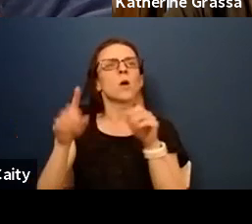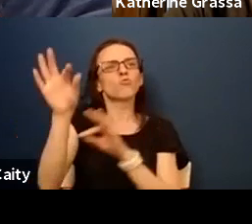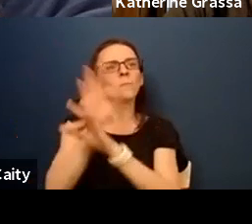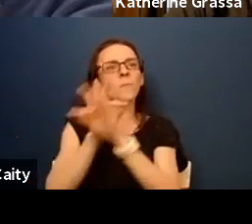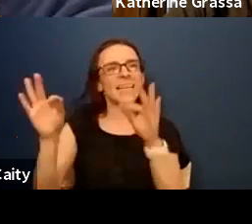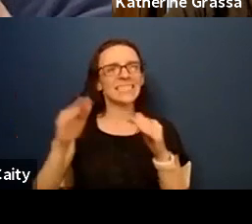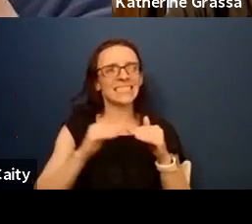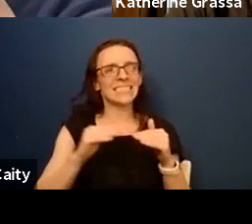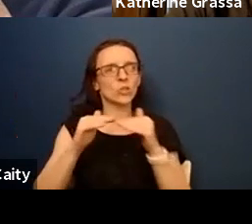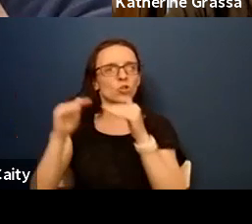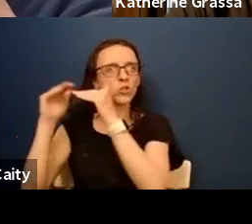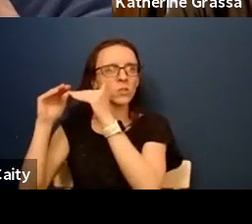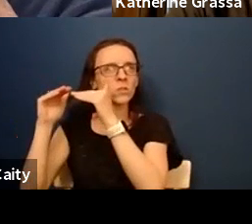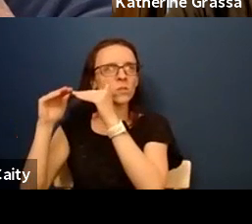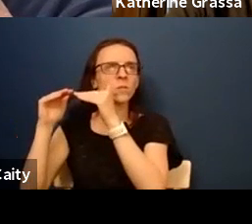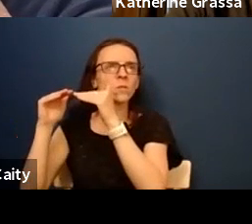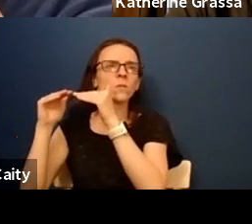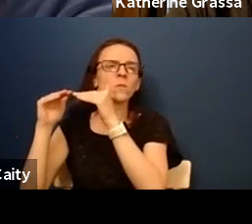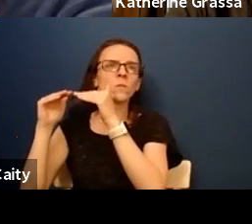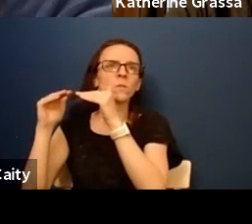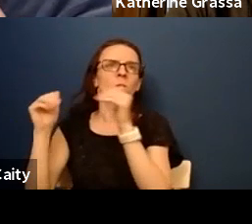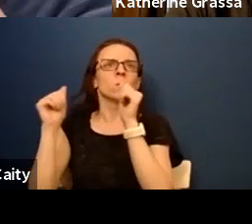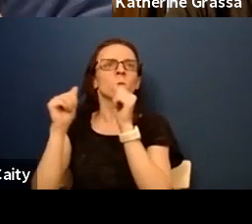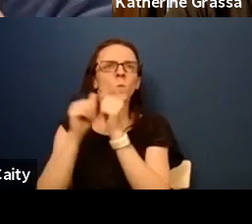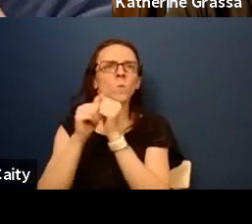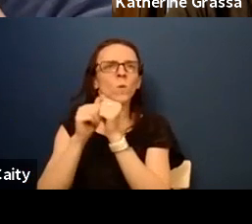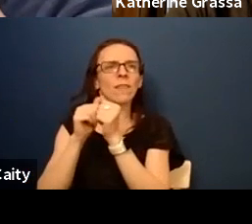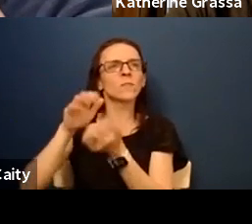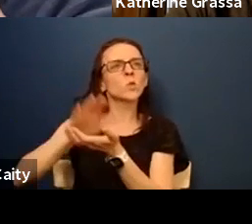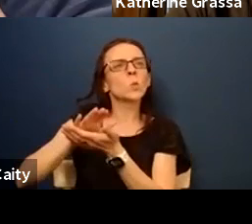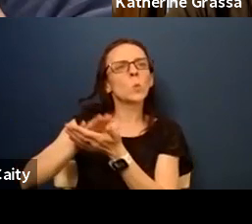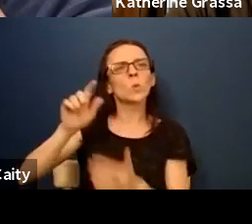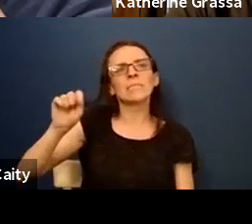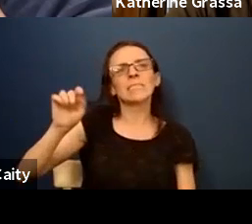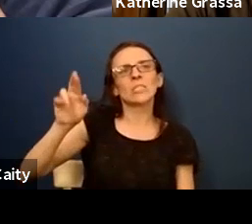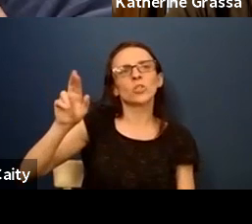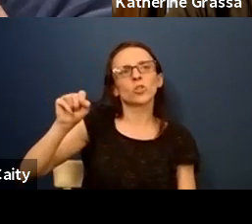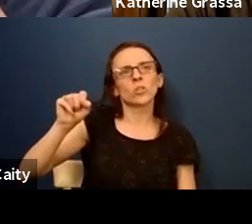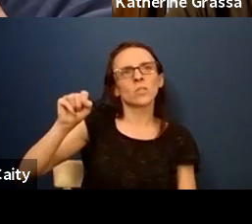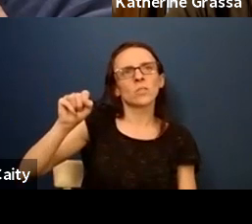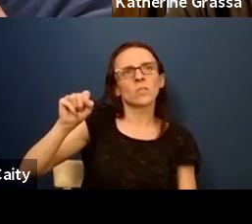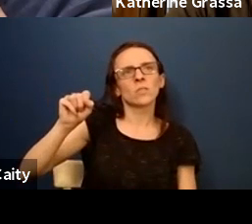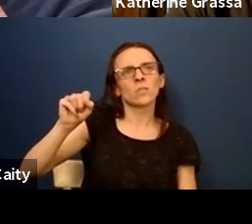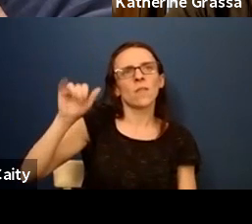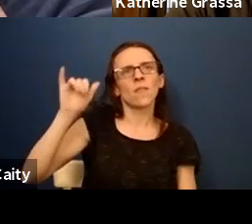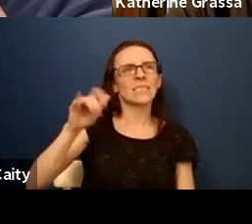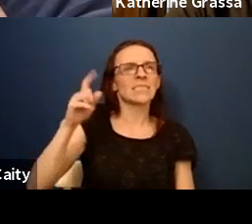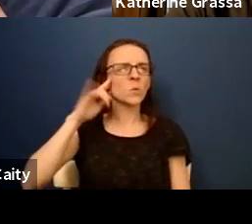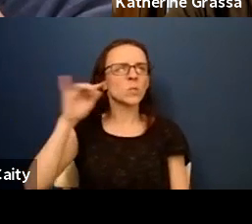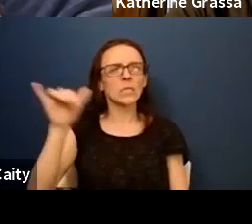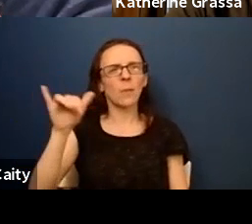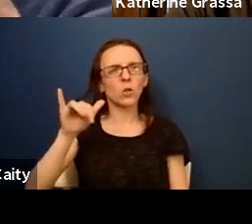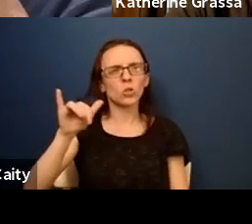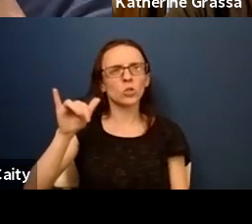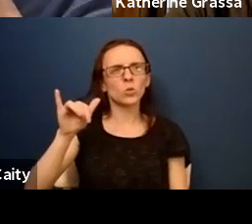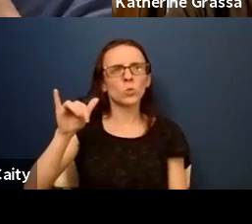tiers basically with school tiers sounds similar to what Dr. Tung is